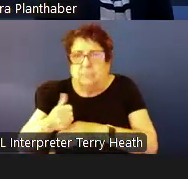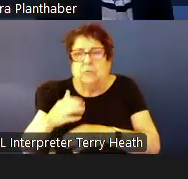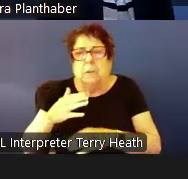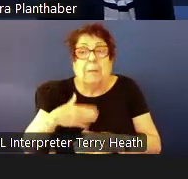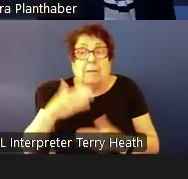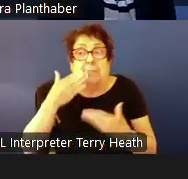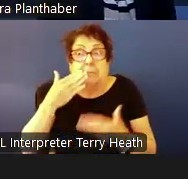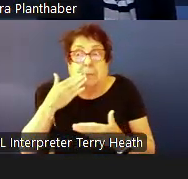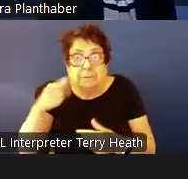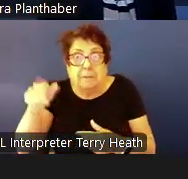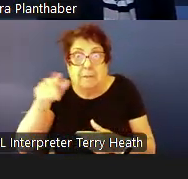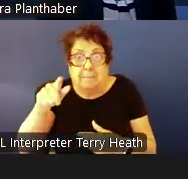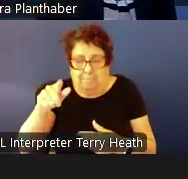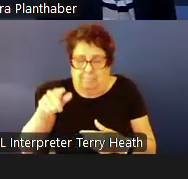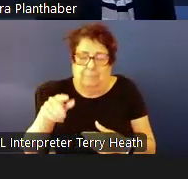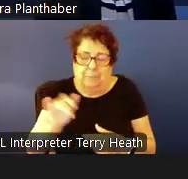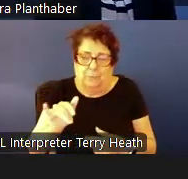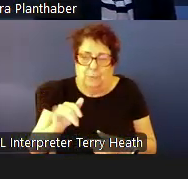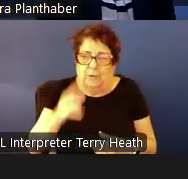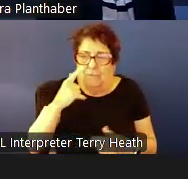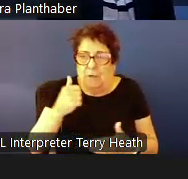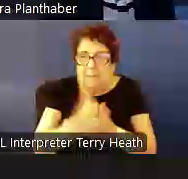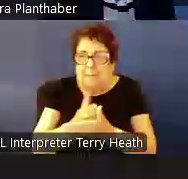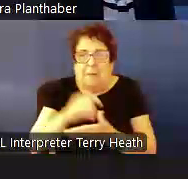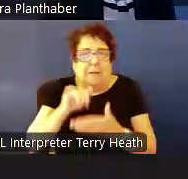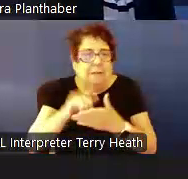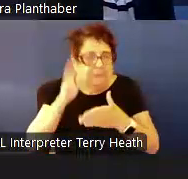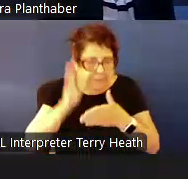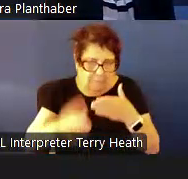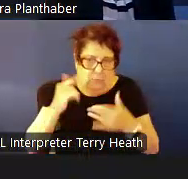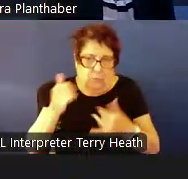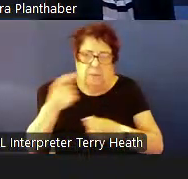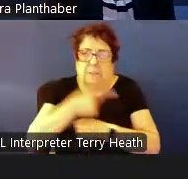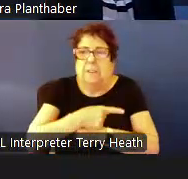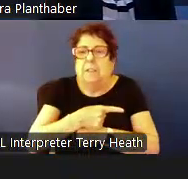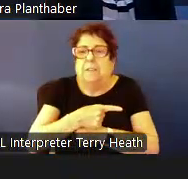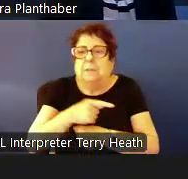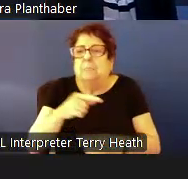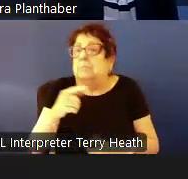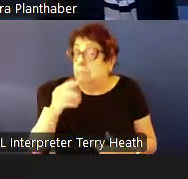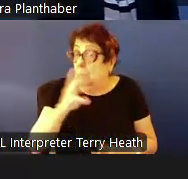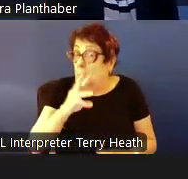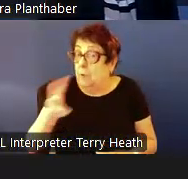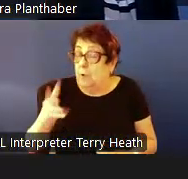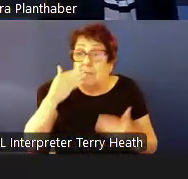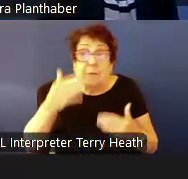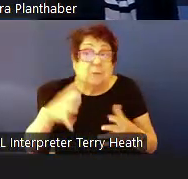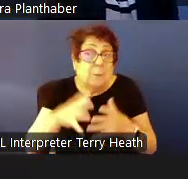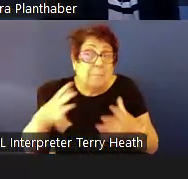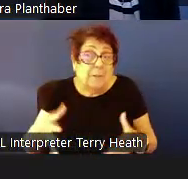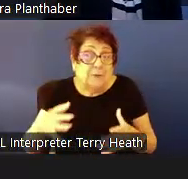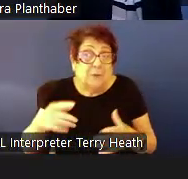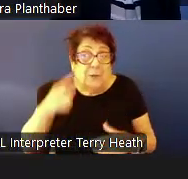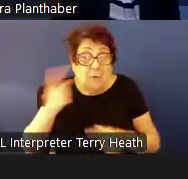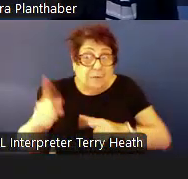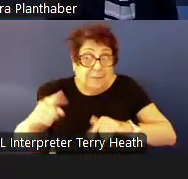well for helping. That concludes today's webinar. Thank you all so much for attending, and I hope you all have a great rest of your day.